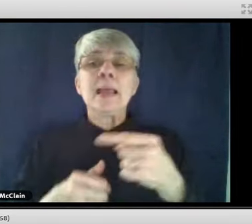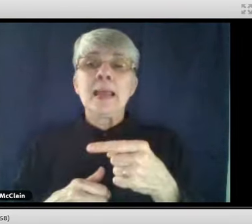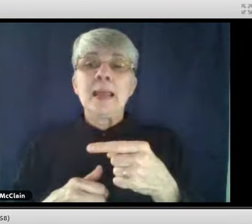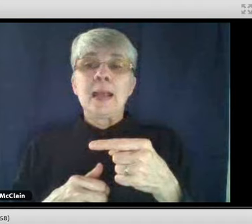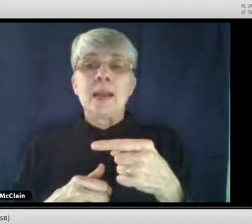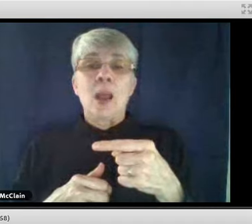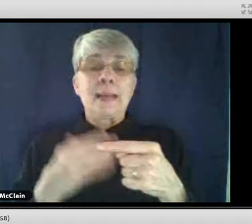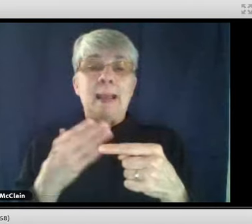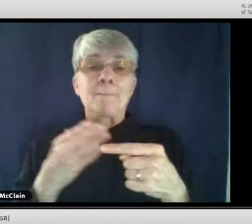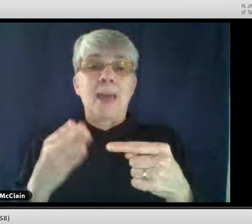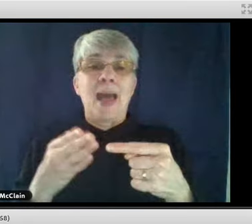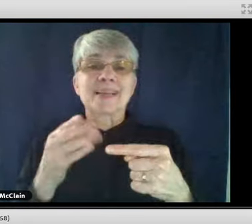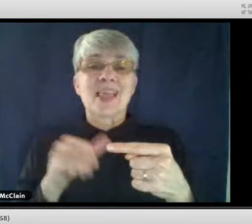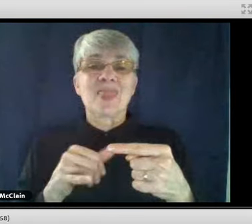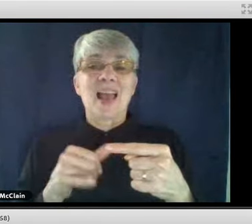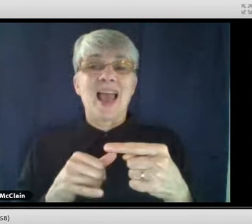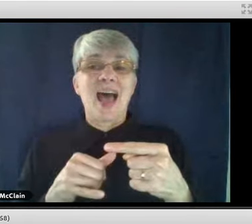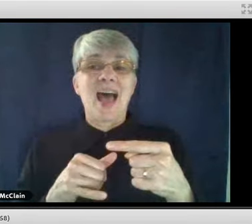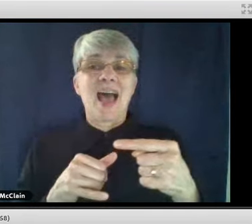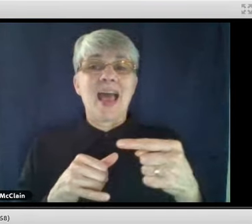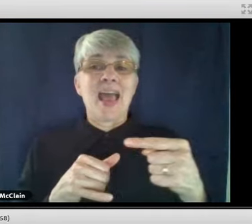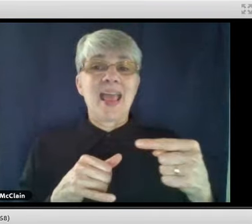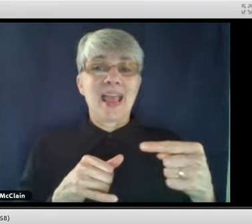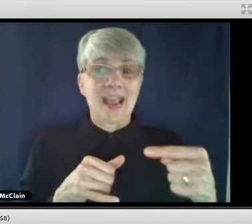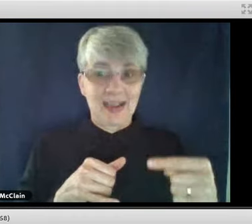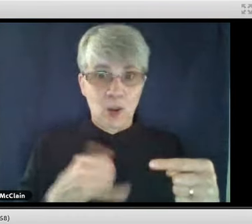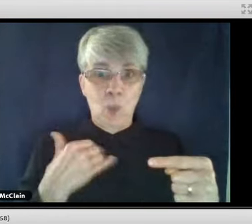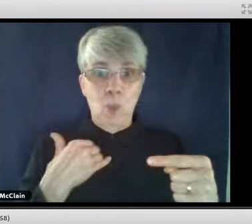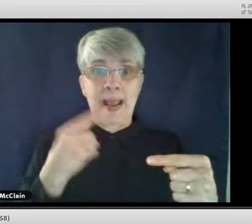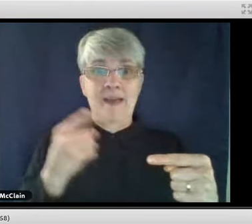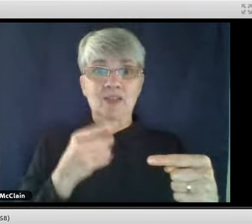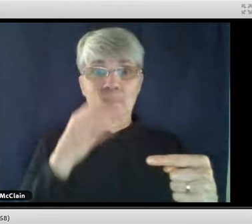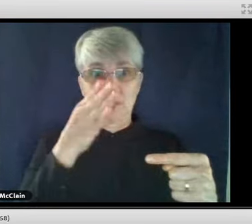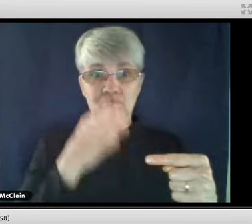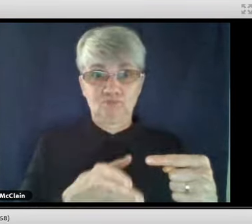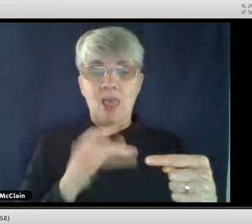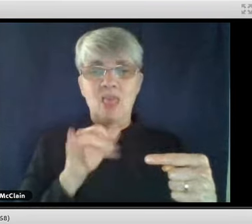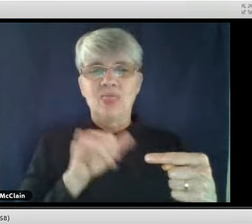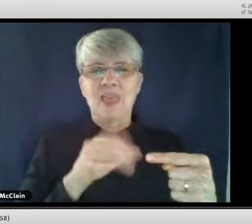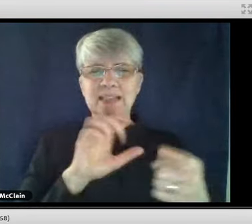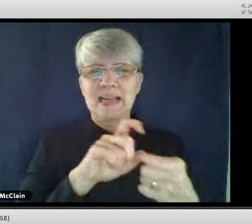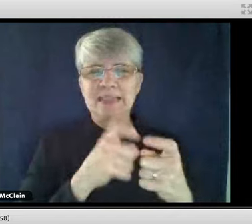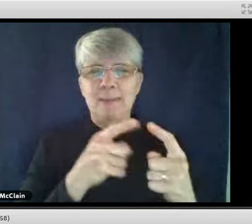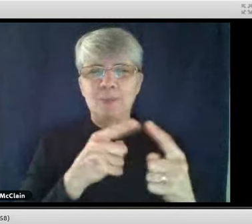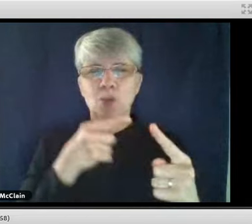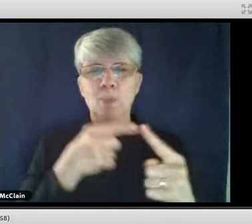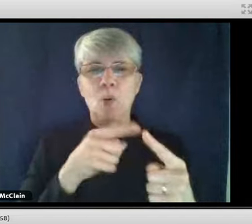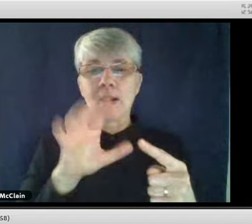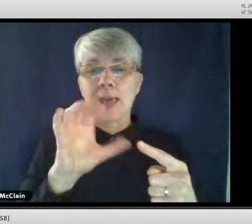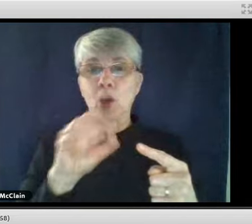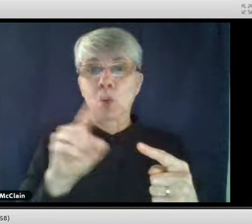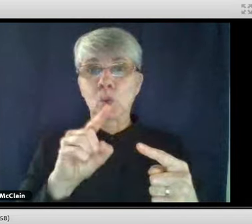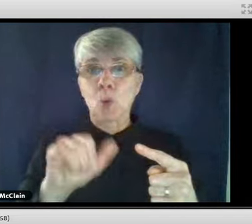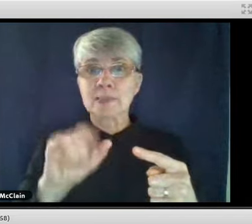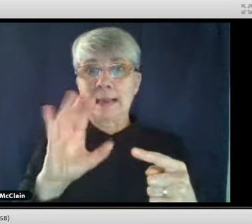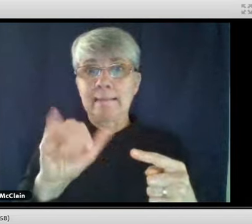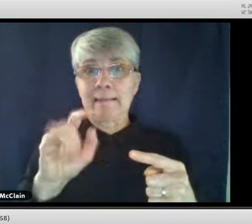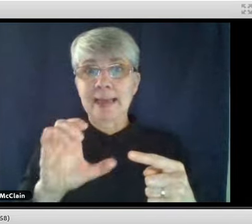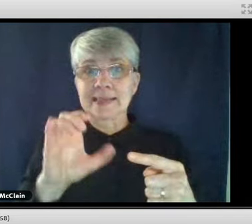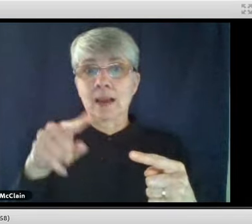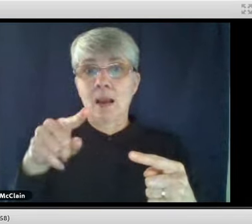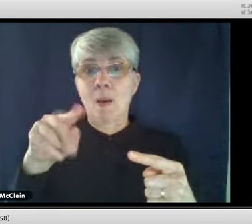that dotted gray line here, if we have something that's adapted to the point where, like the cozy classic, Pride and